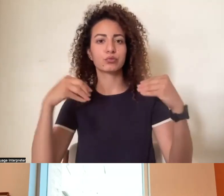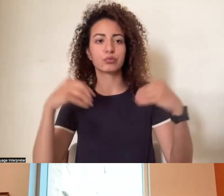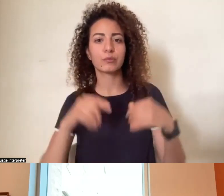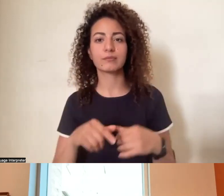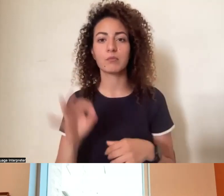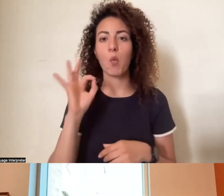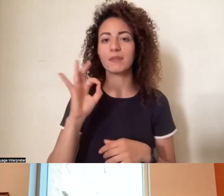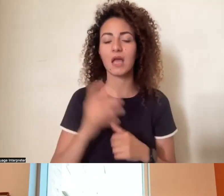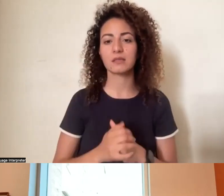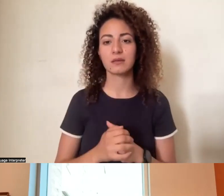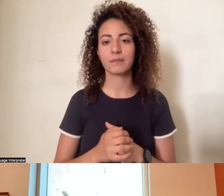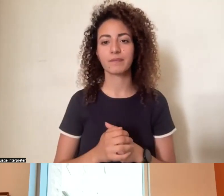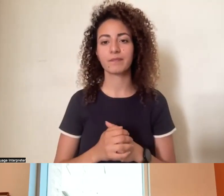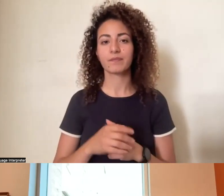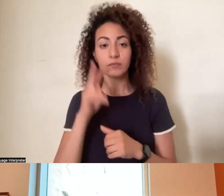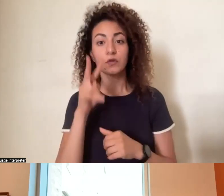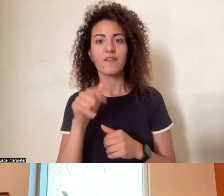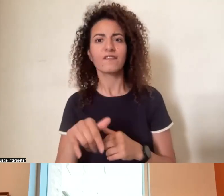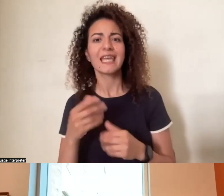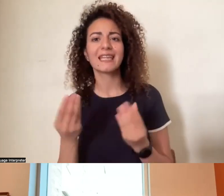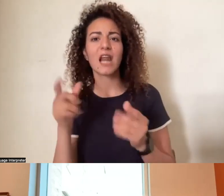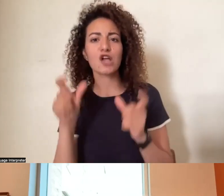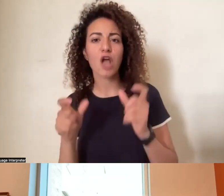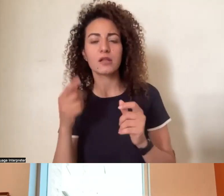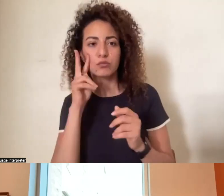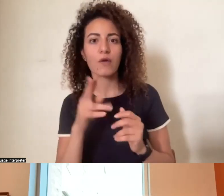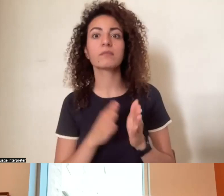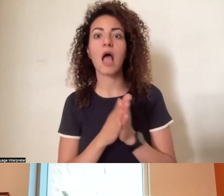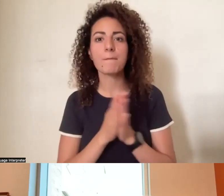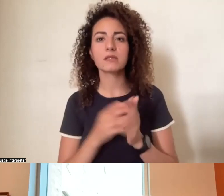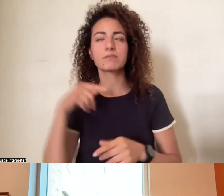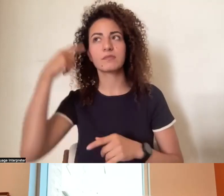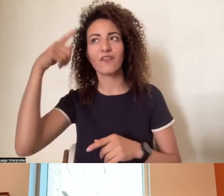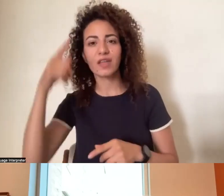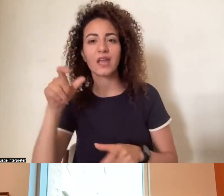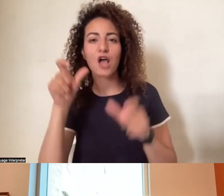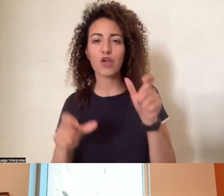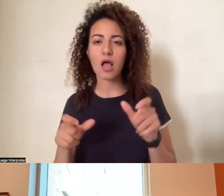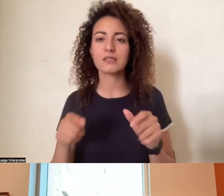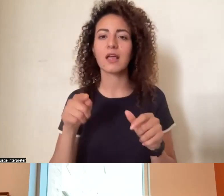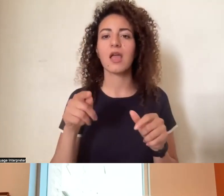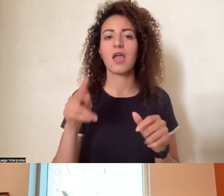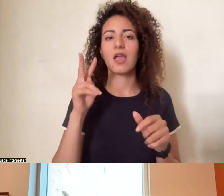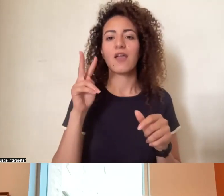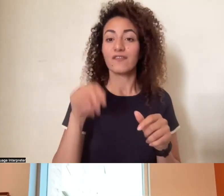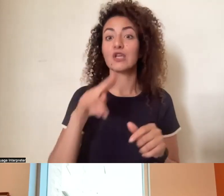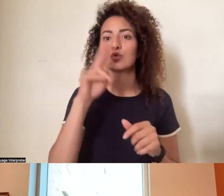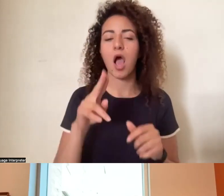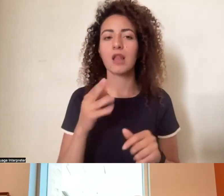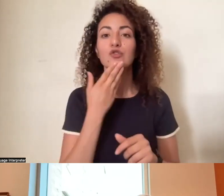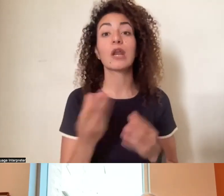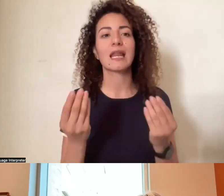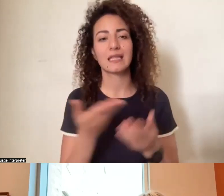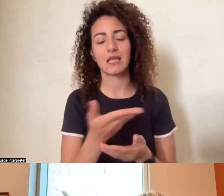information, and it triggered the interest and the thinking of some of our participants, and thank you for that. So I